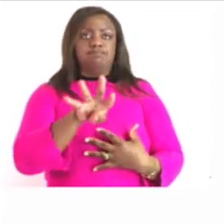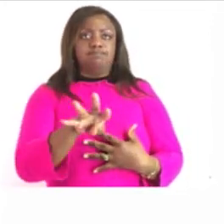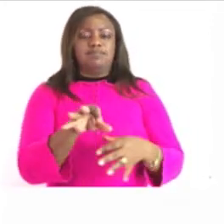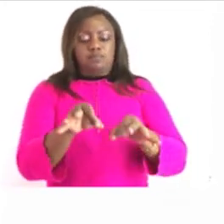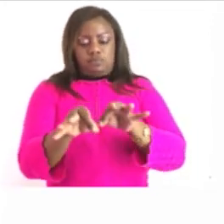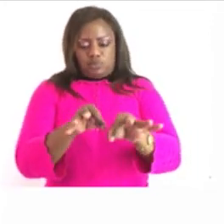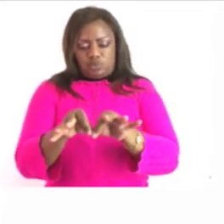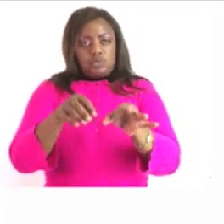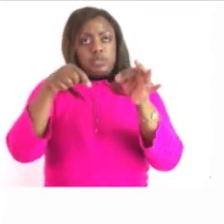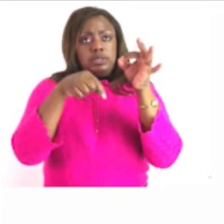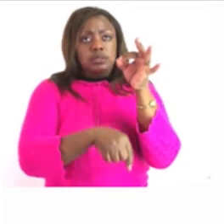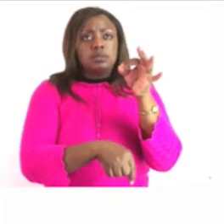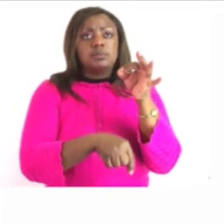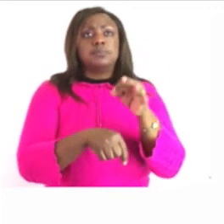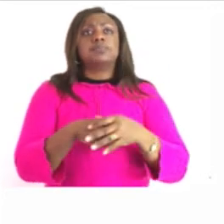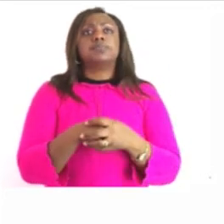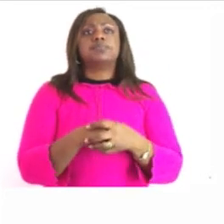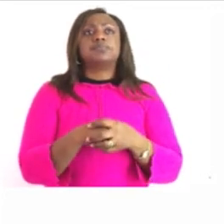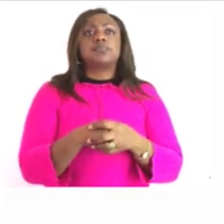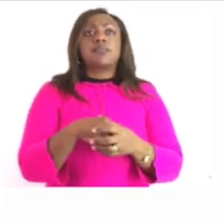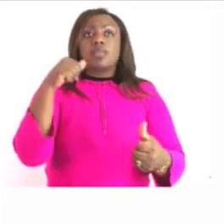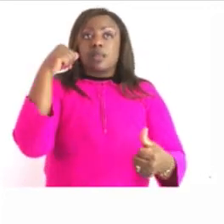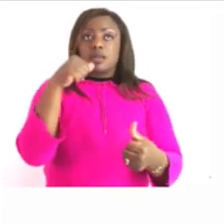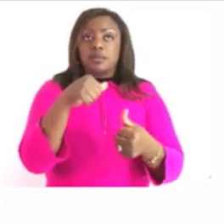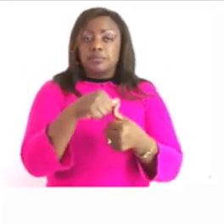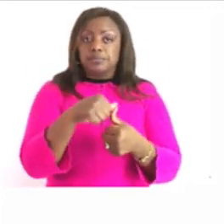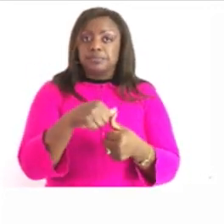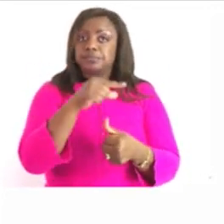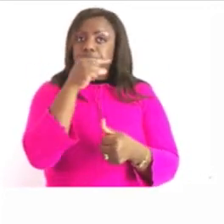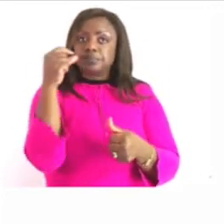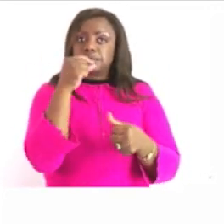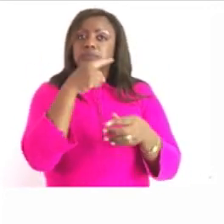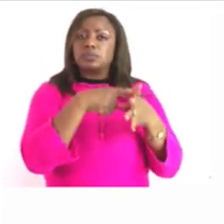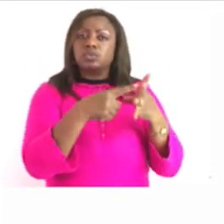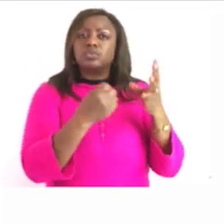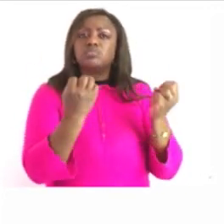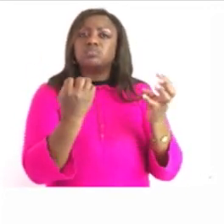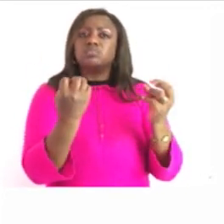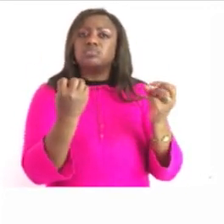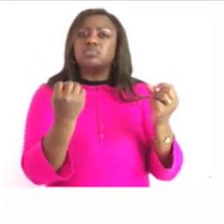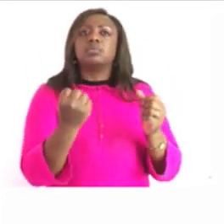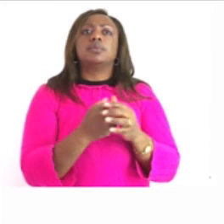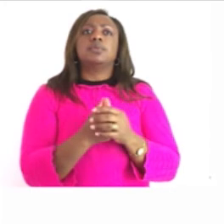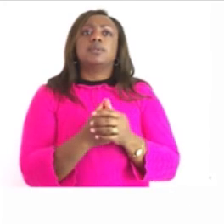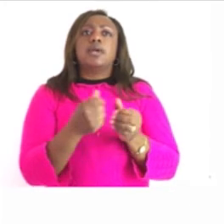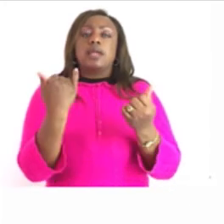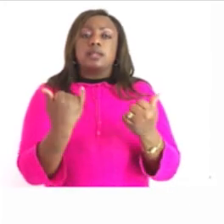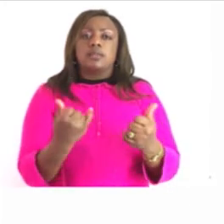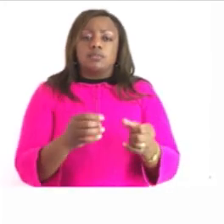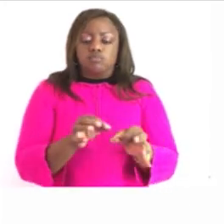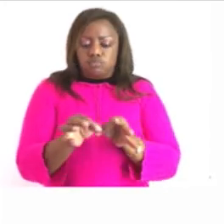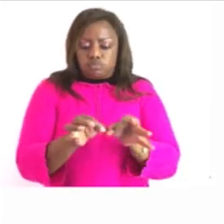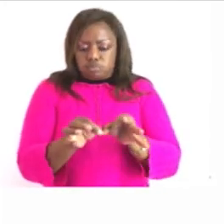on the previous page, we have looked at different parts, but we have just made it broader for you to have a broader understanding of the breathing